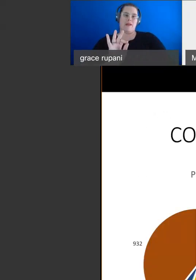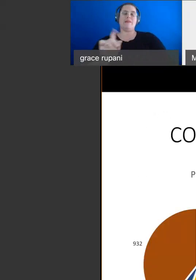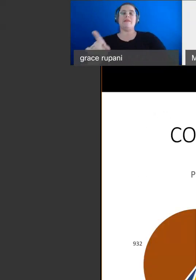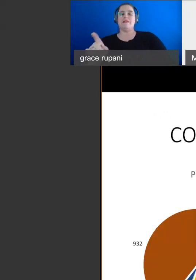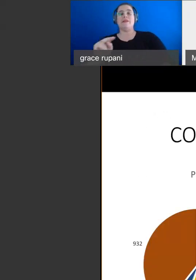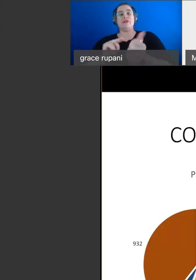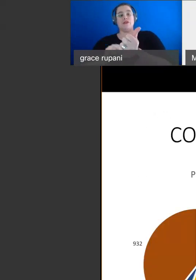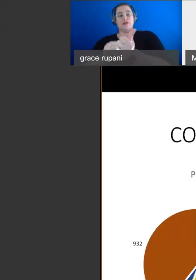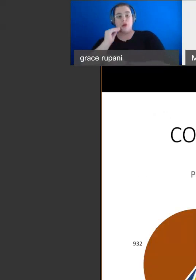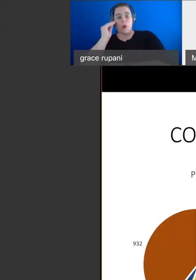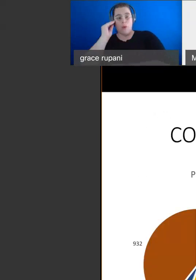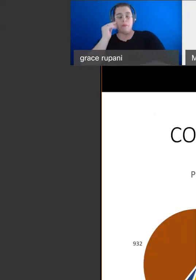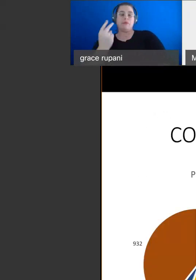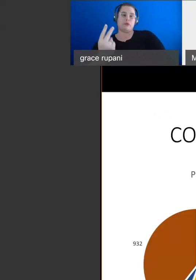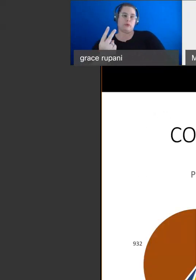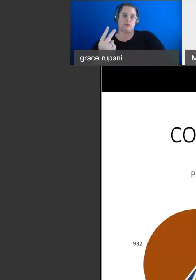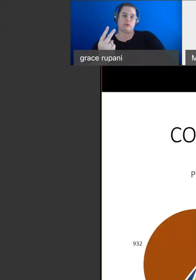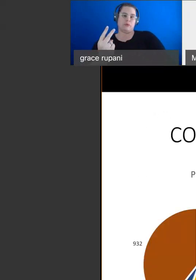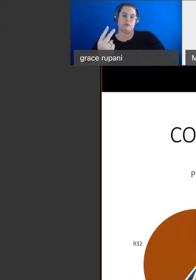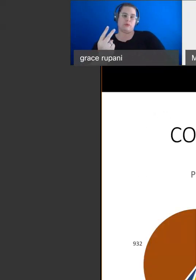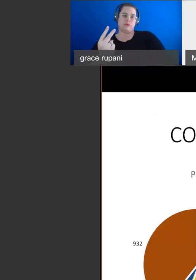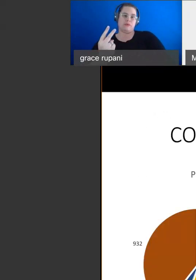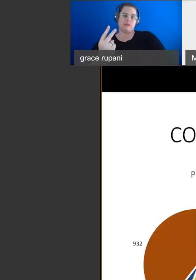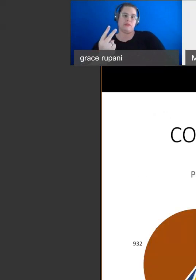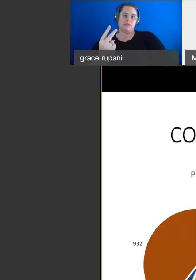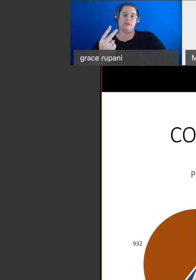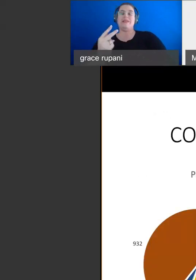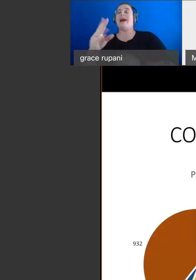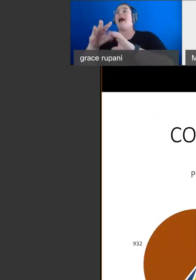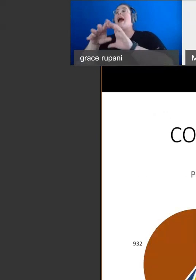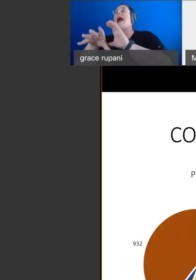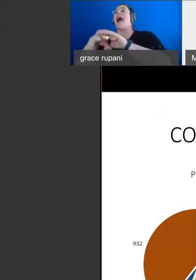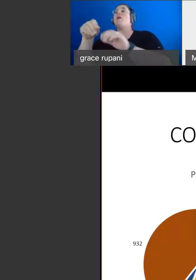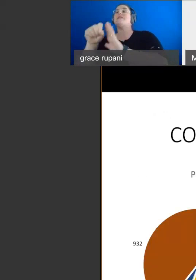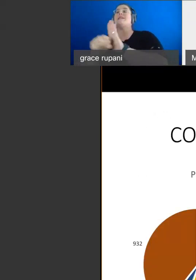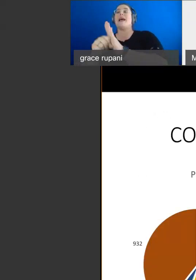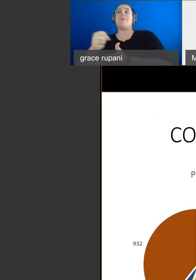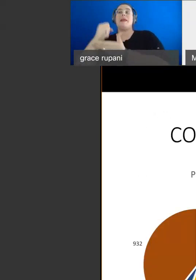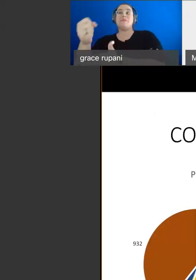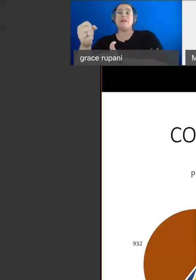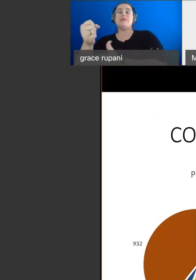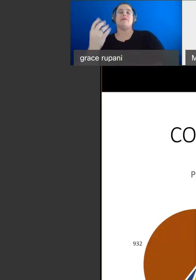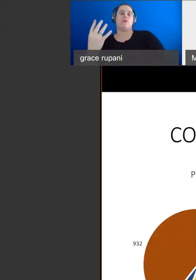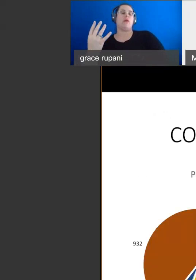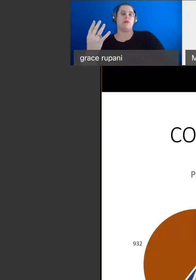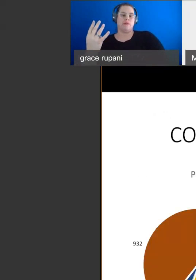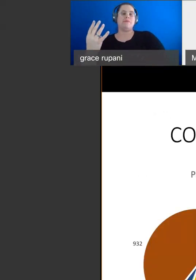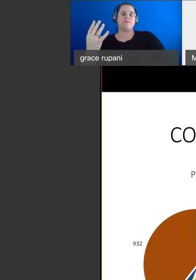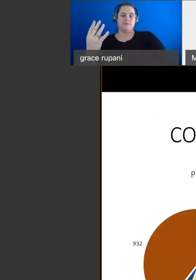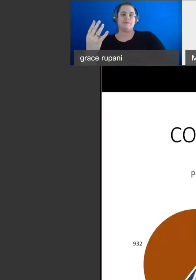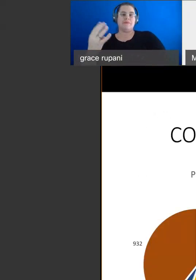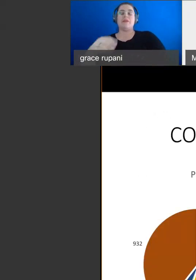homes, 2 people. In out-of-state placements, 4 people.